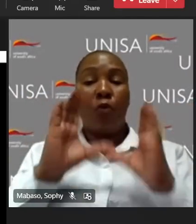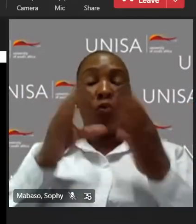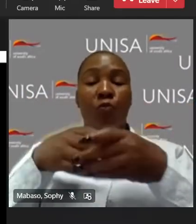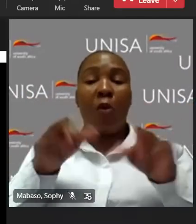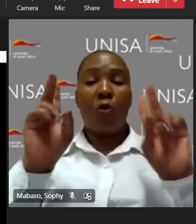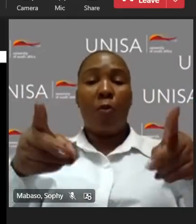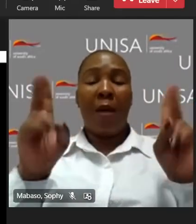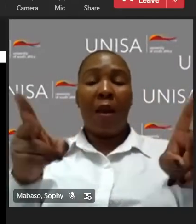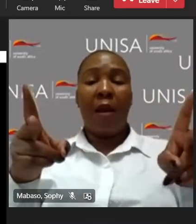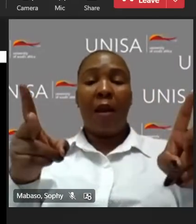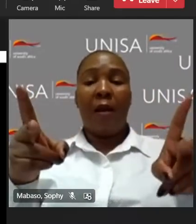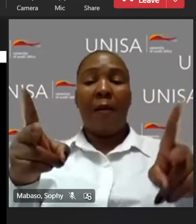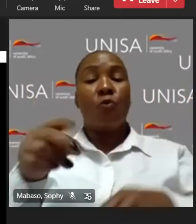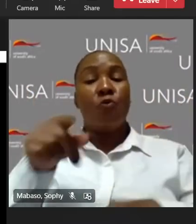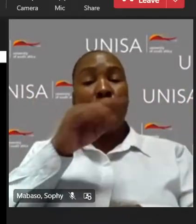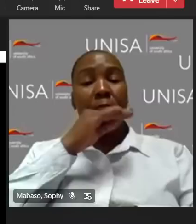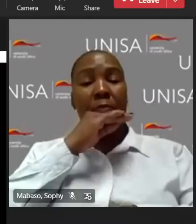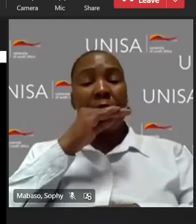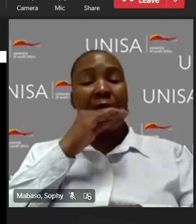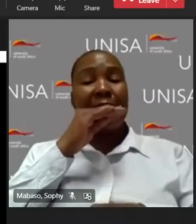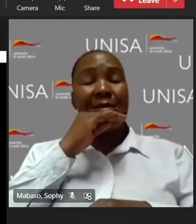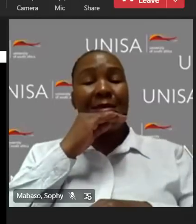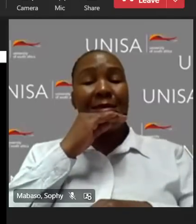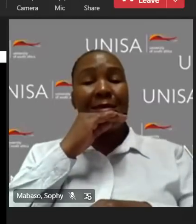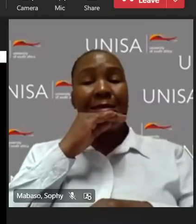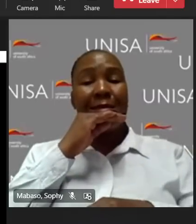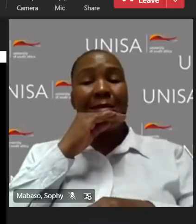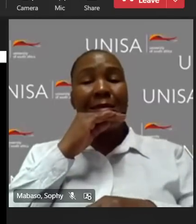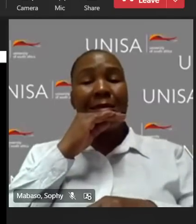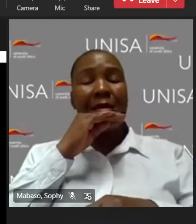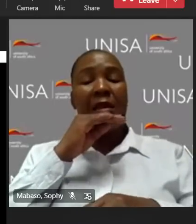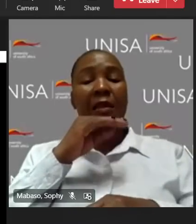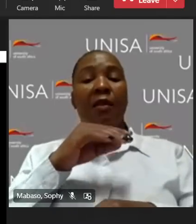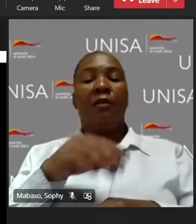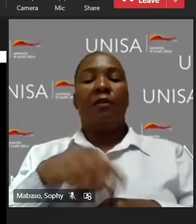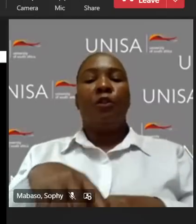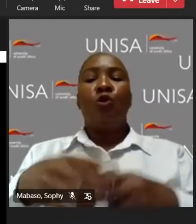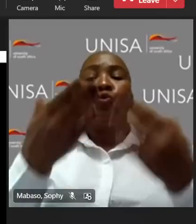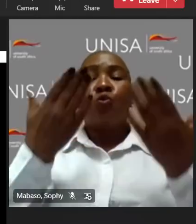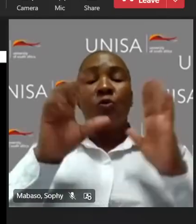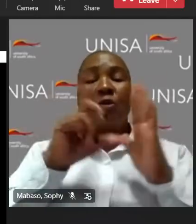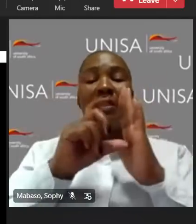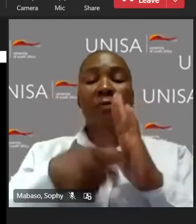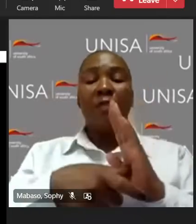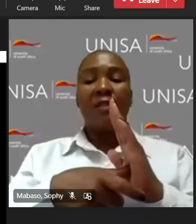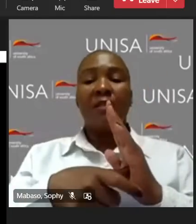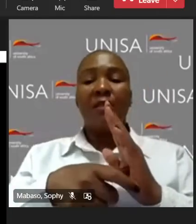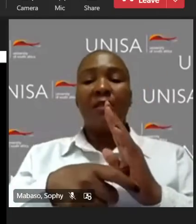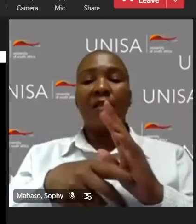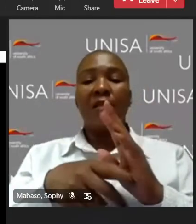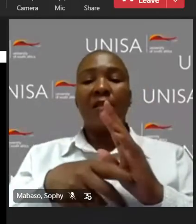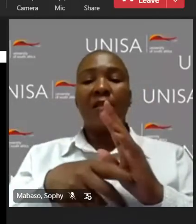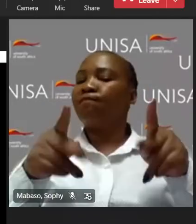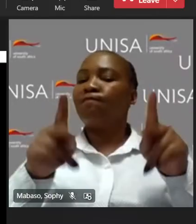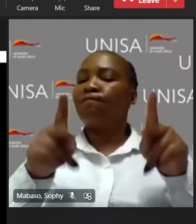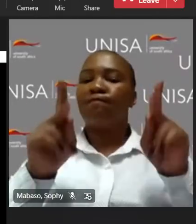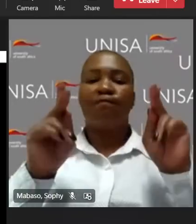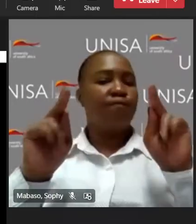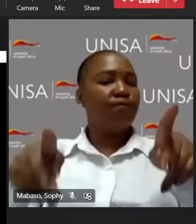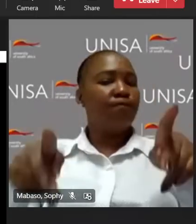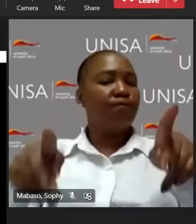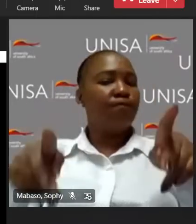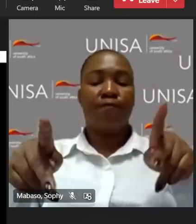implying the opposite to students with disabilities. Remember, all students are